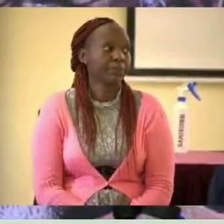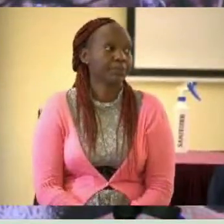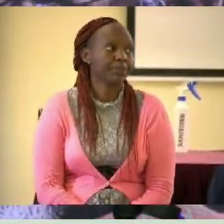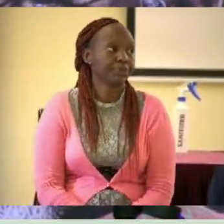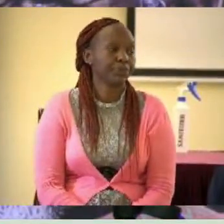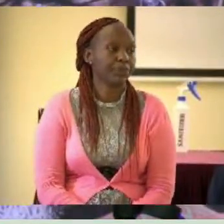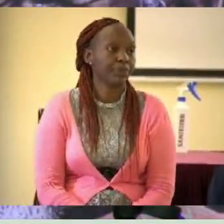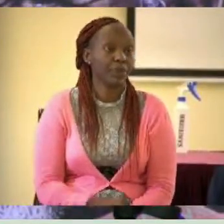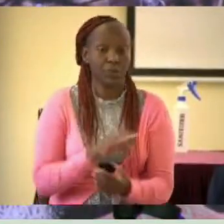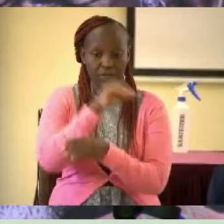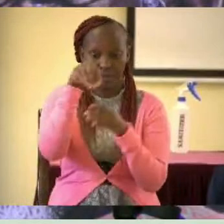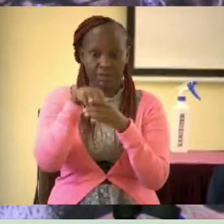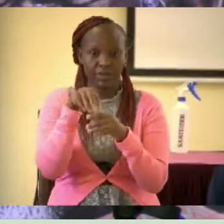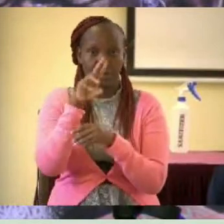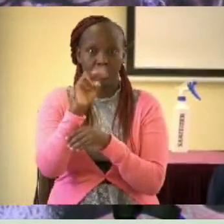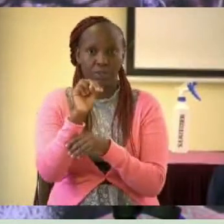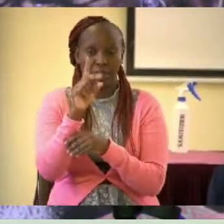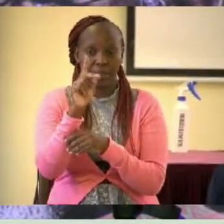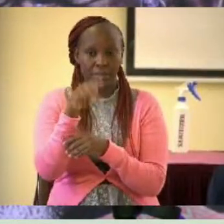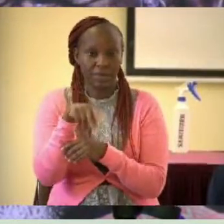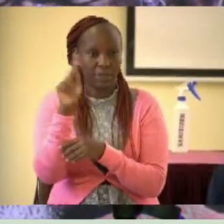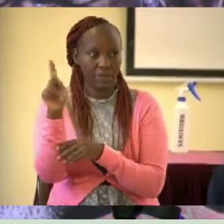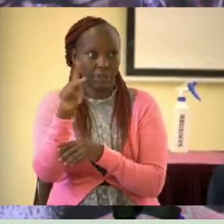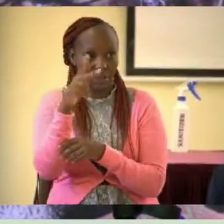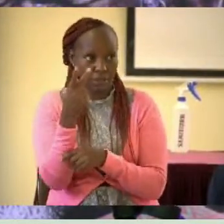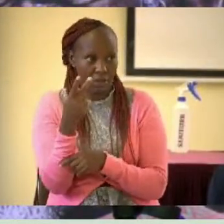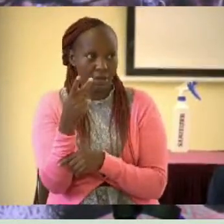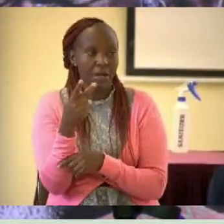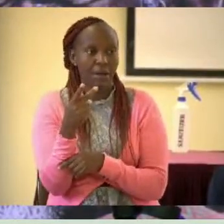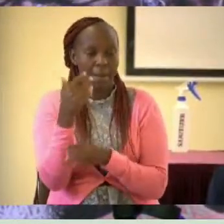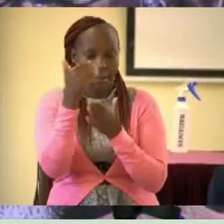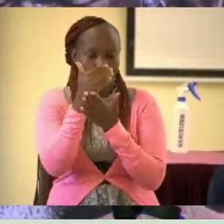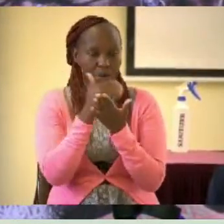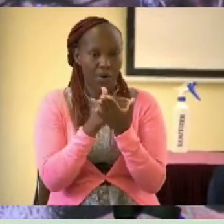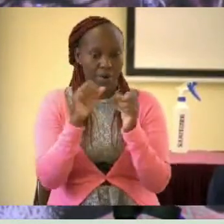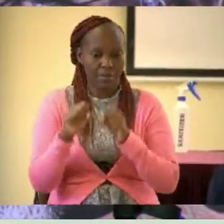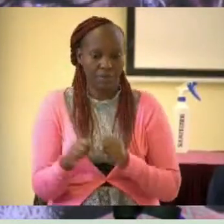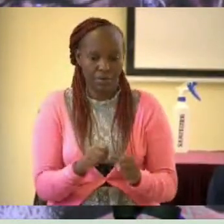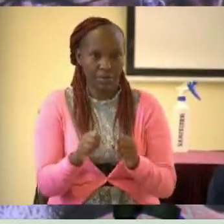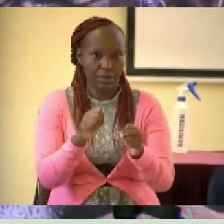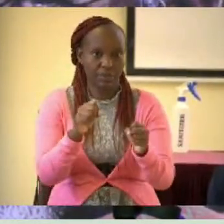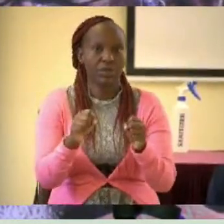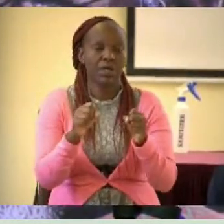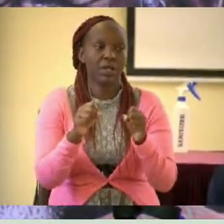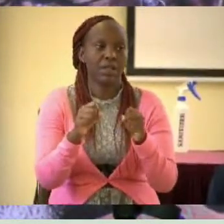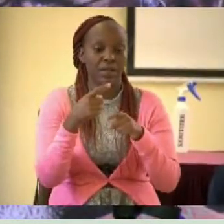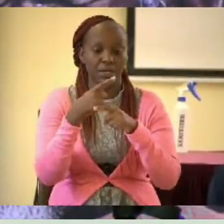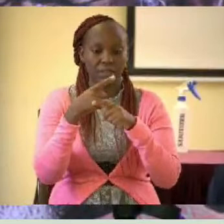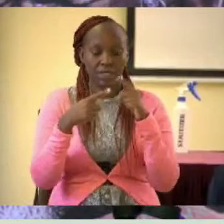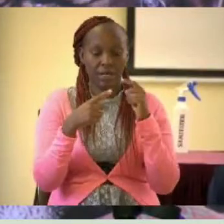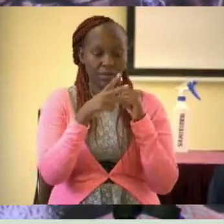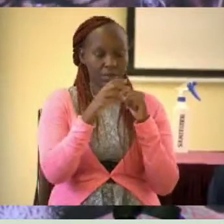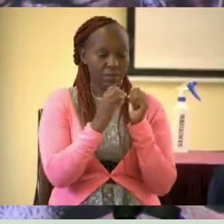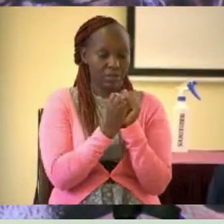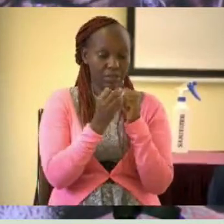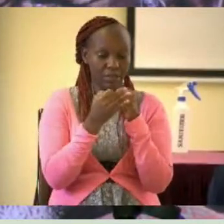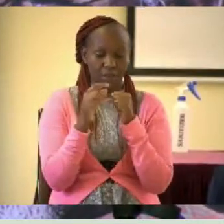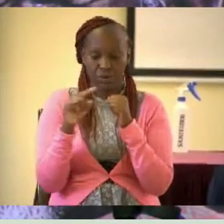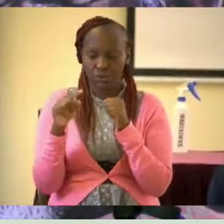We fit within UNDP Kenya's program strategy that runs from 2018 to